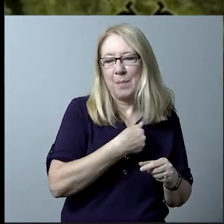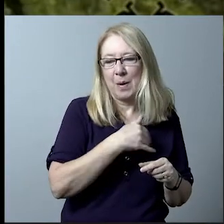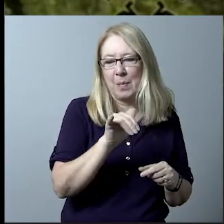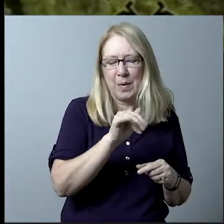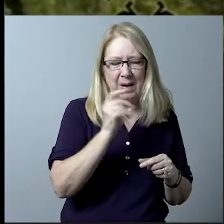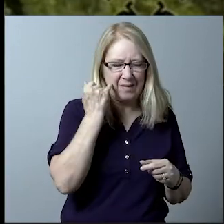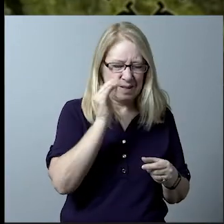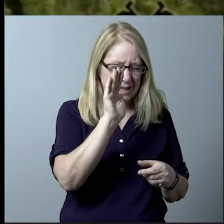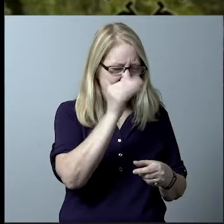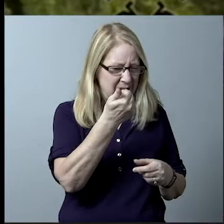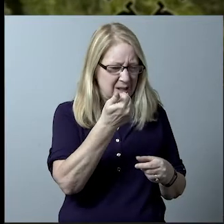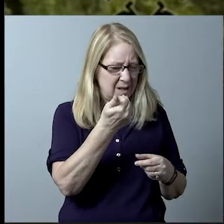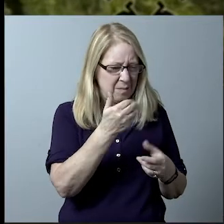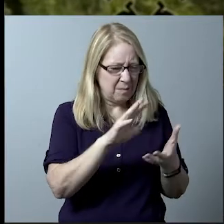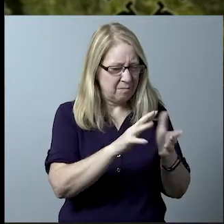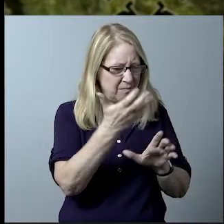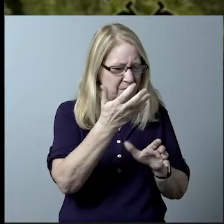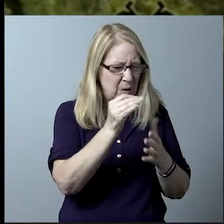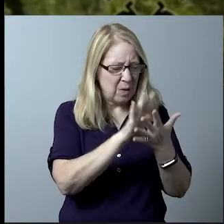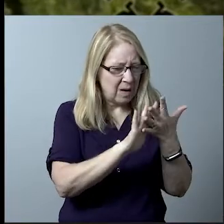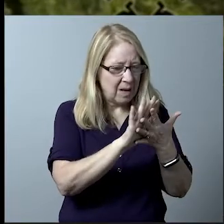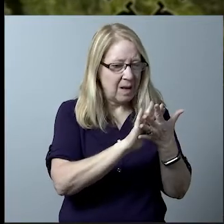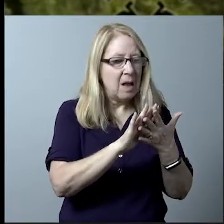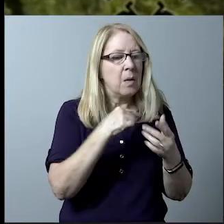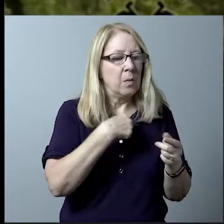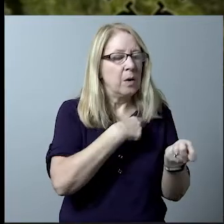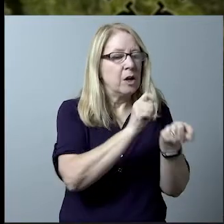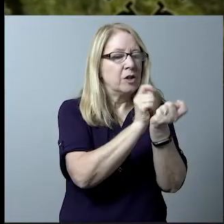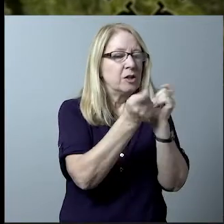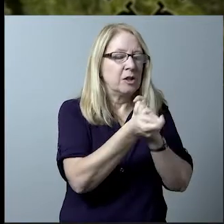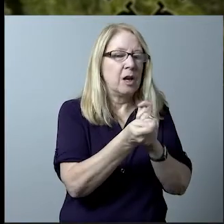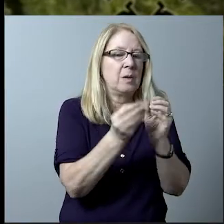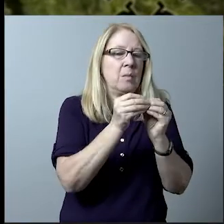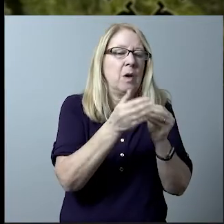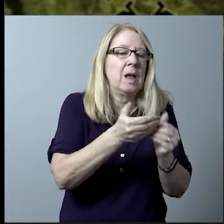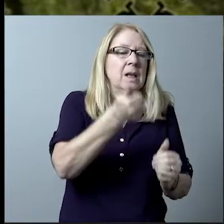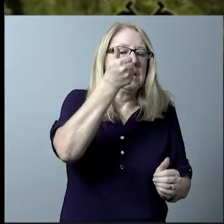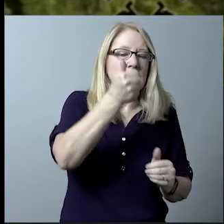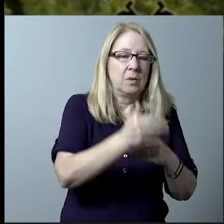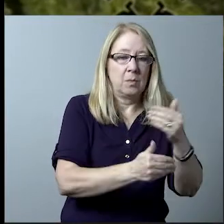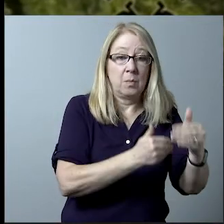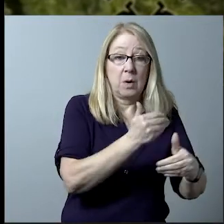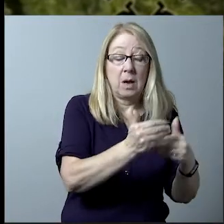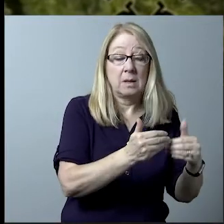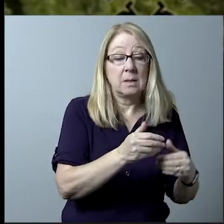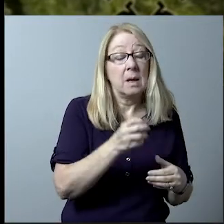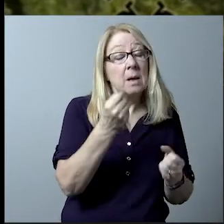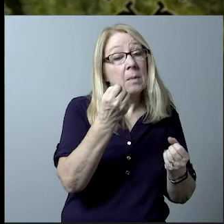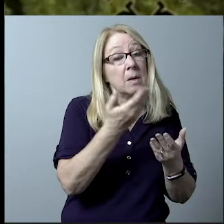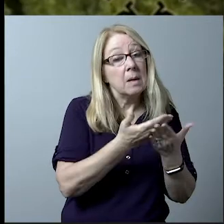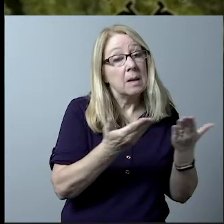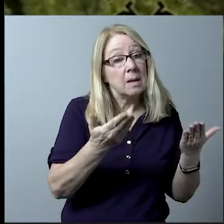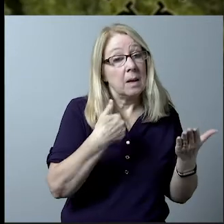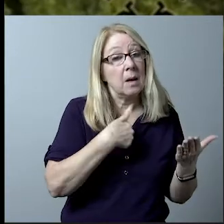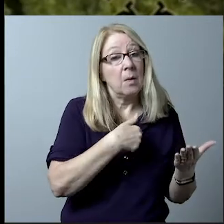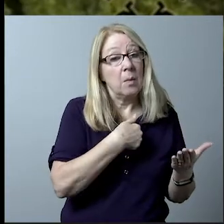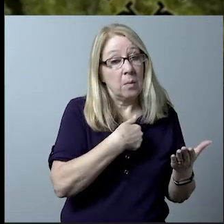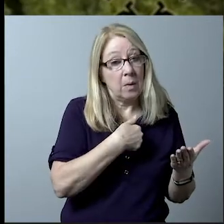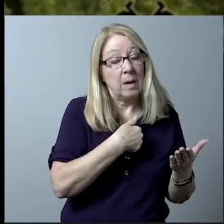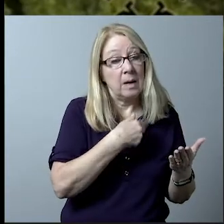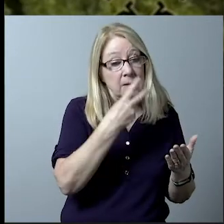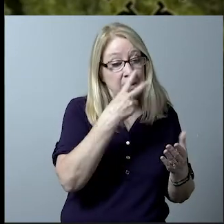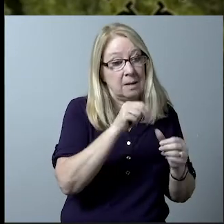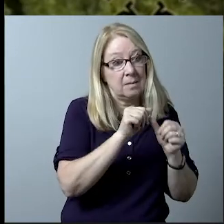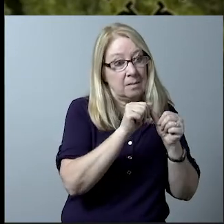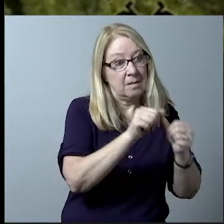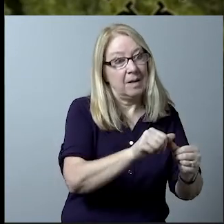as well, looking at anything that is convoluted or unnecessary and making changes of it to make it a much more streamlined process. A lot of these